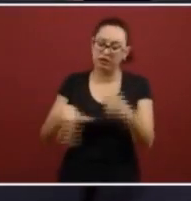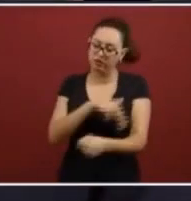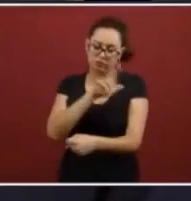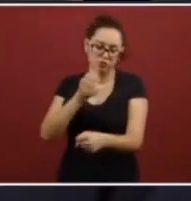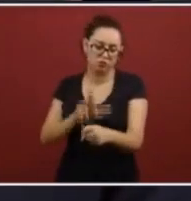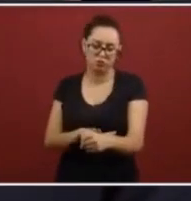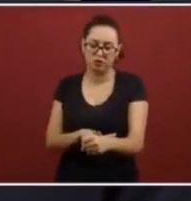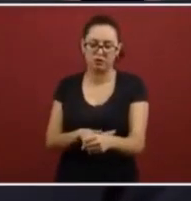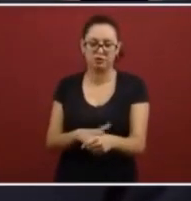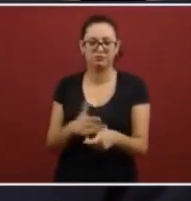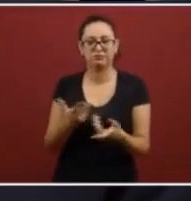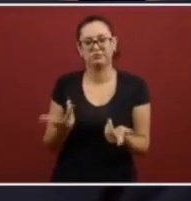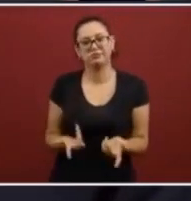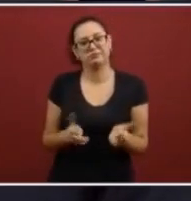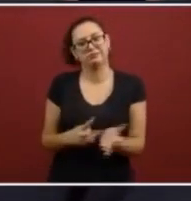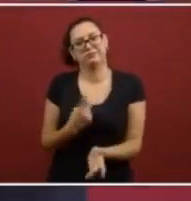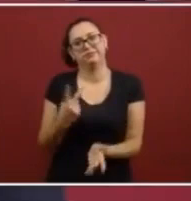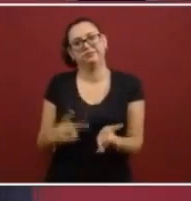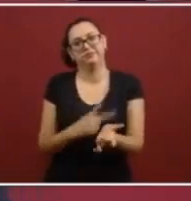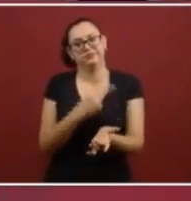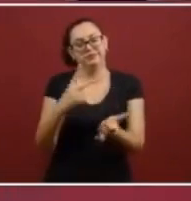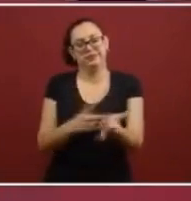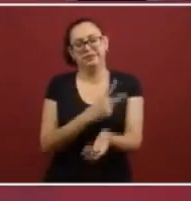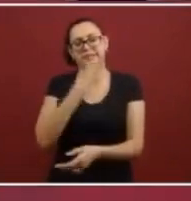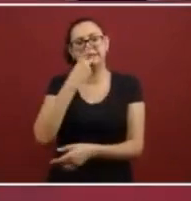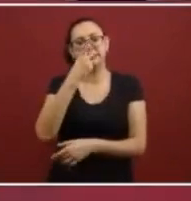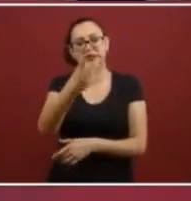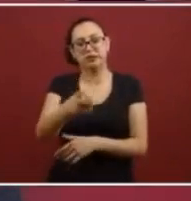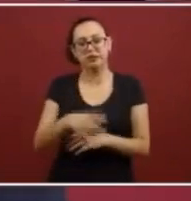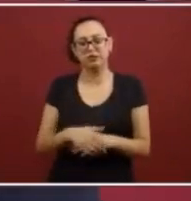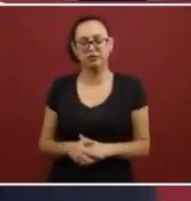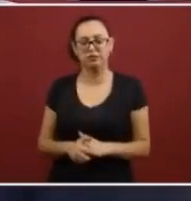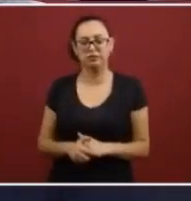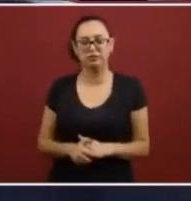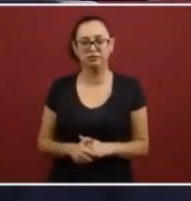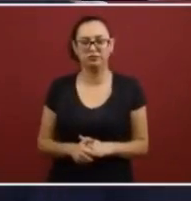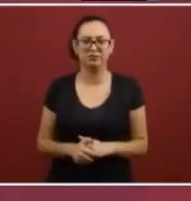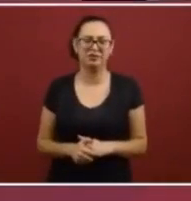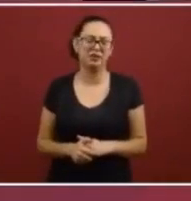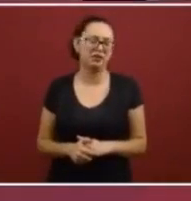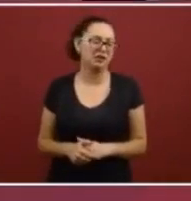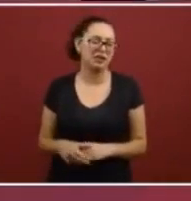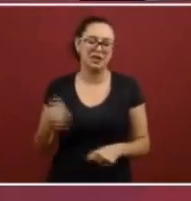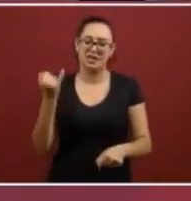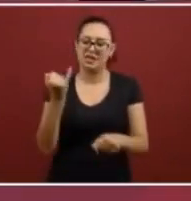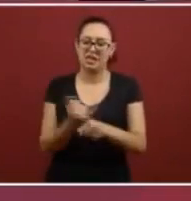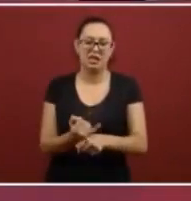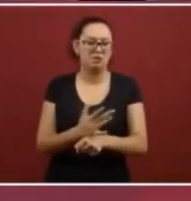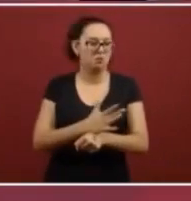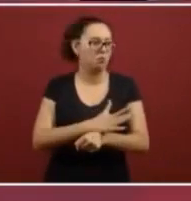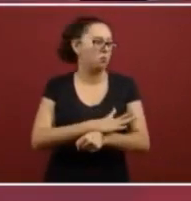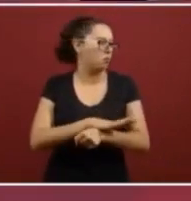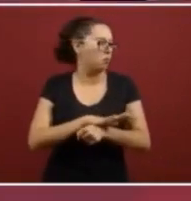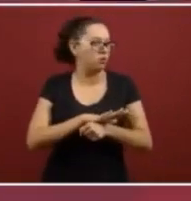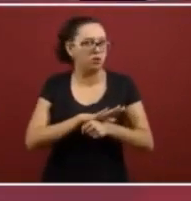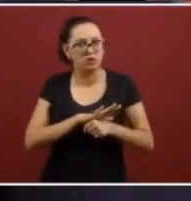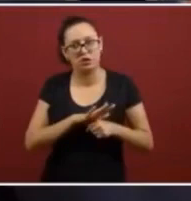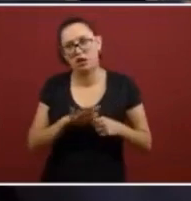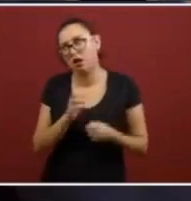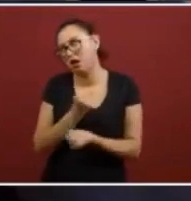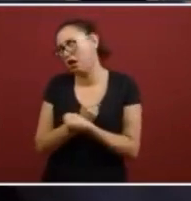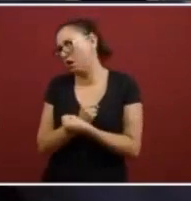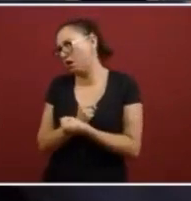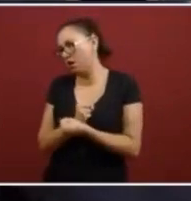Ya he dicho en otras ocasiones que I've said in other occasions, se la pasaría uno bostezando, if we'd be sitting